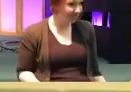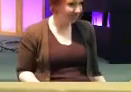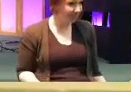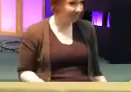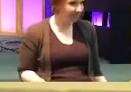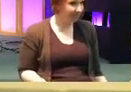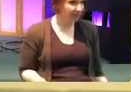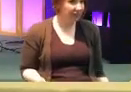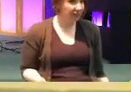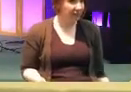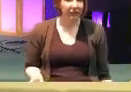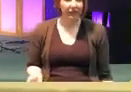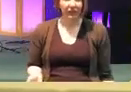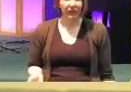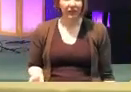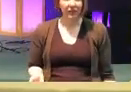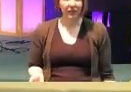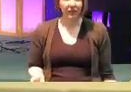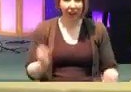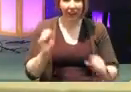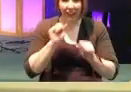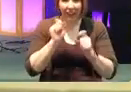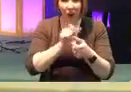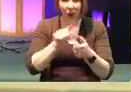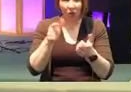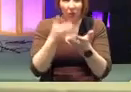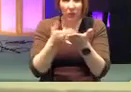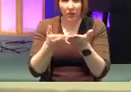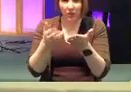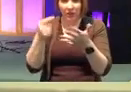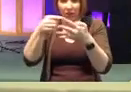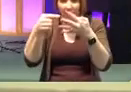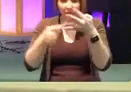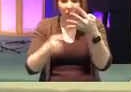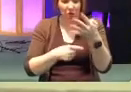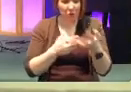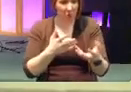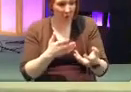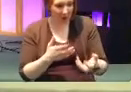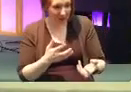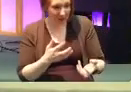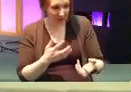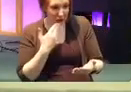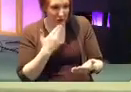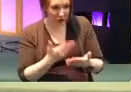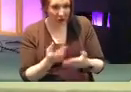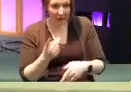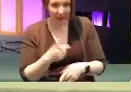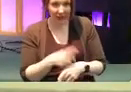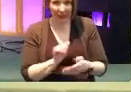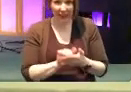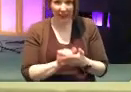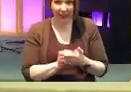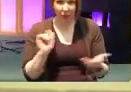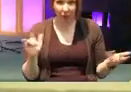When you've got, I've given you all the resources to pray for all these other things, and you're just going to pray for a good day?